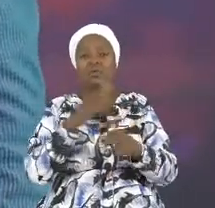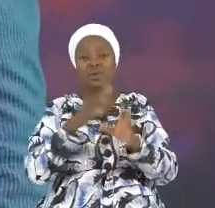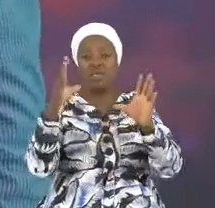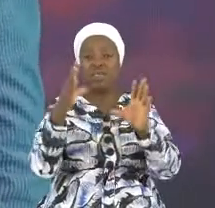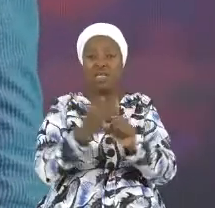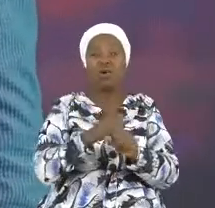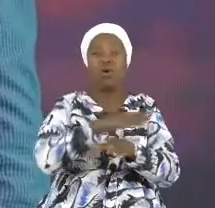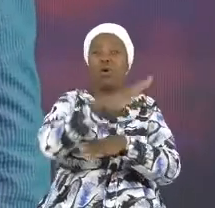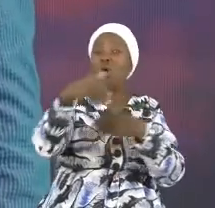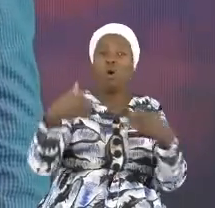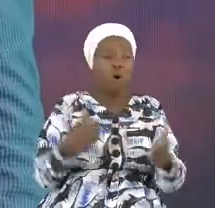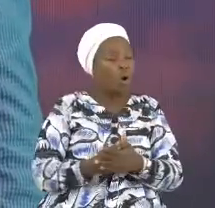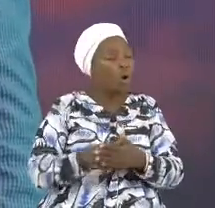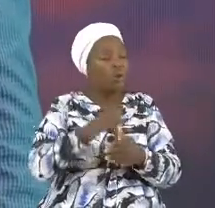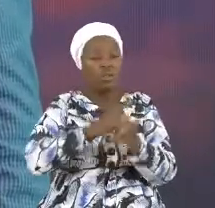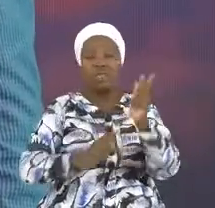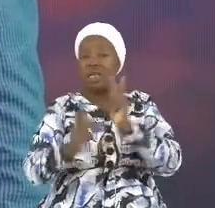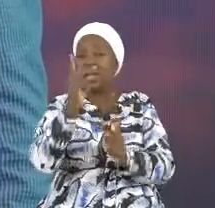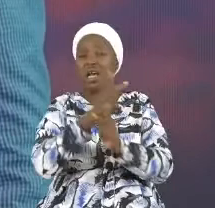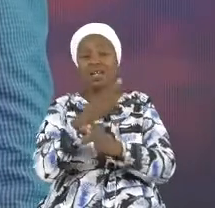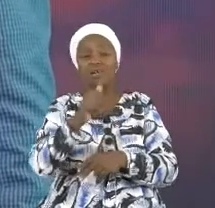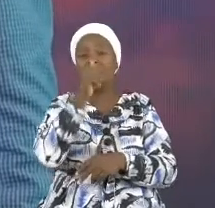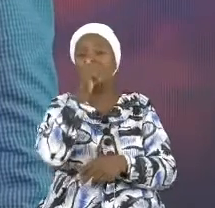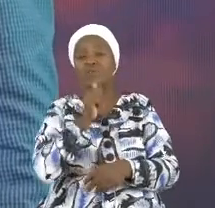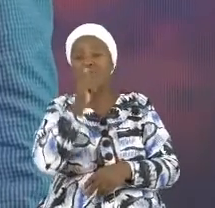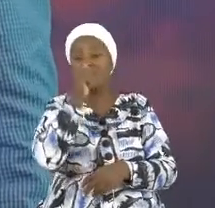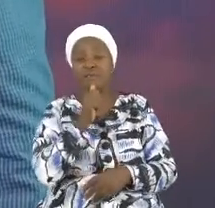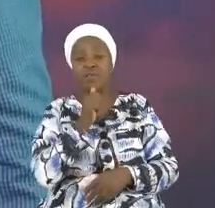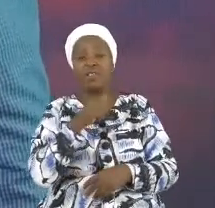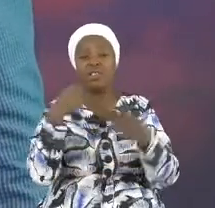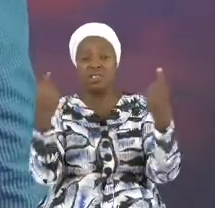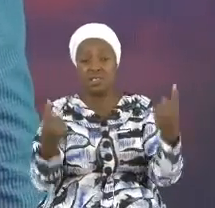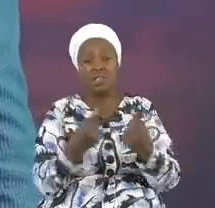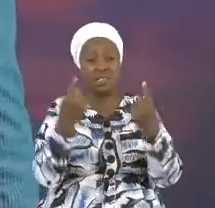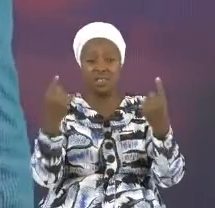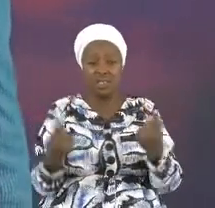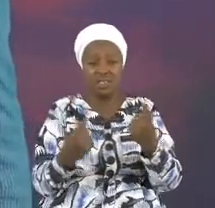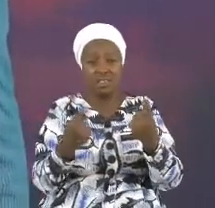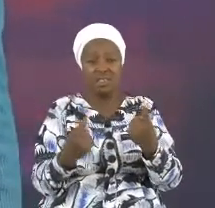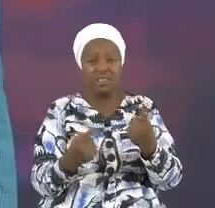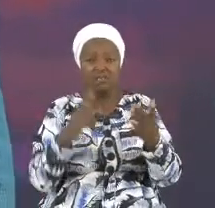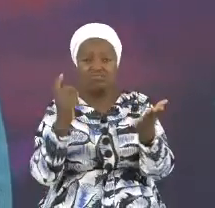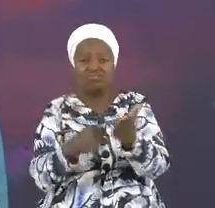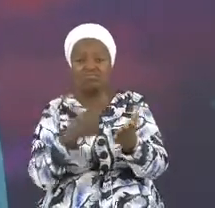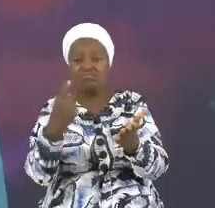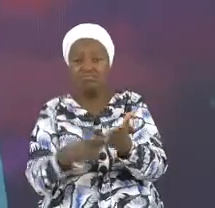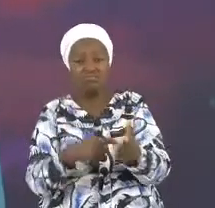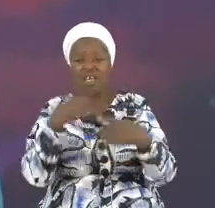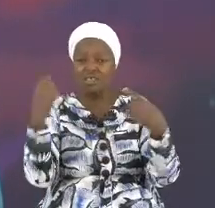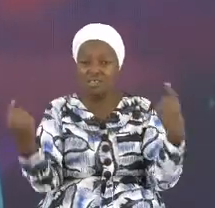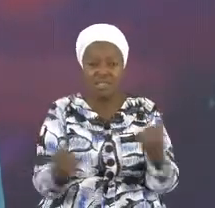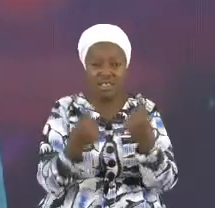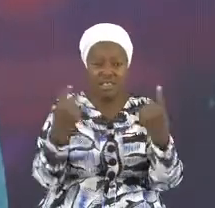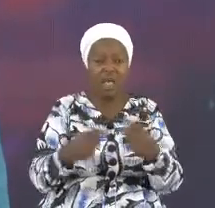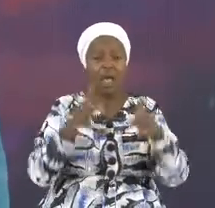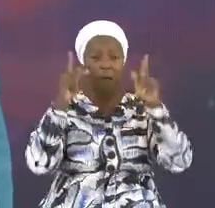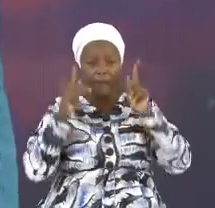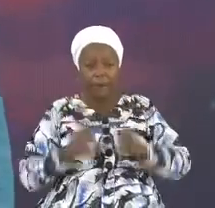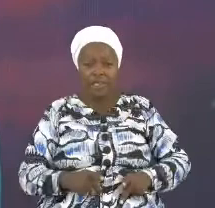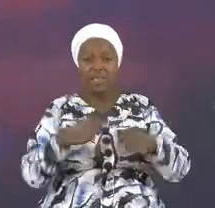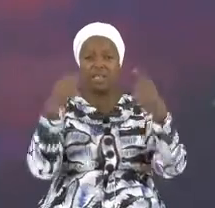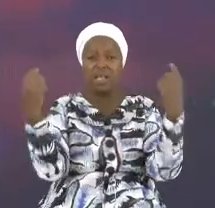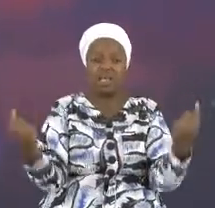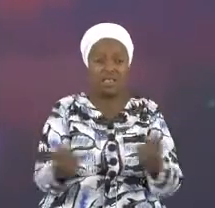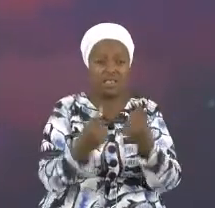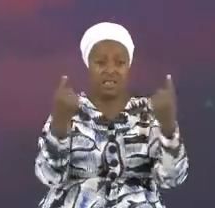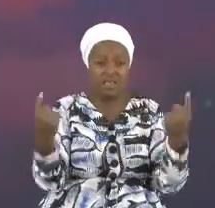sin, habitual sin, occasional sin, personal sin,